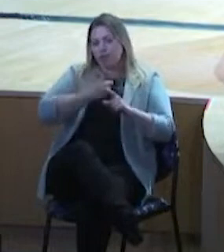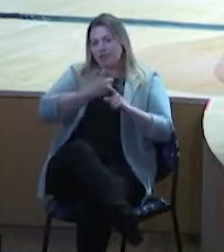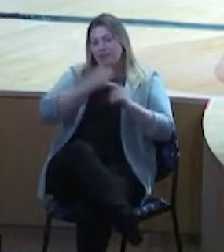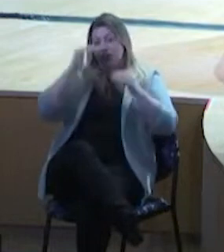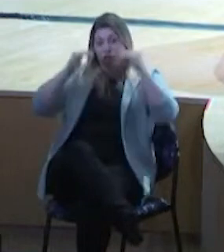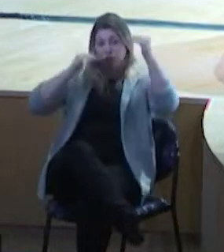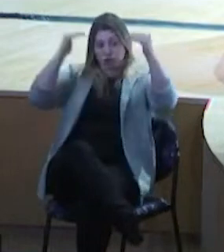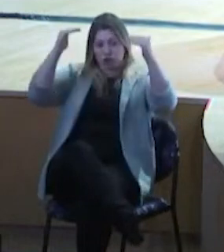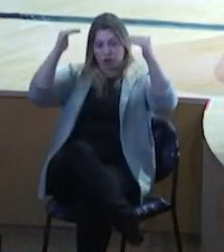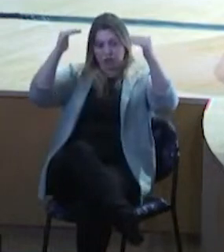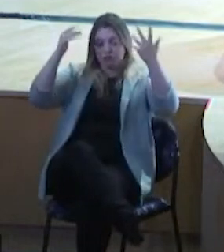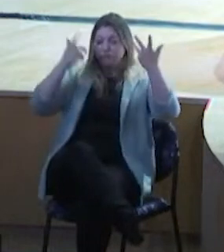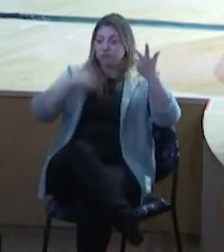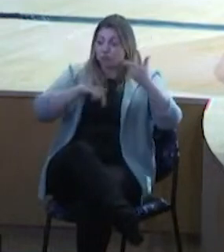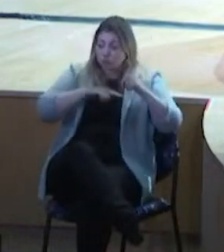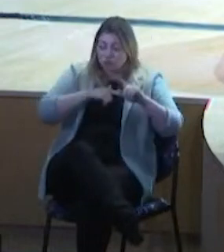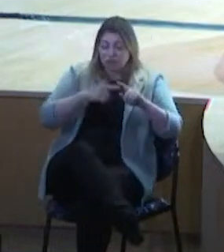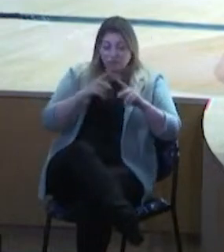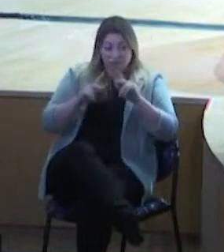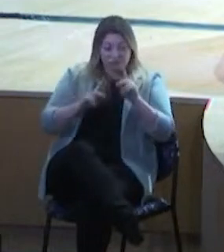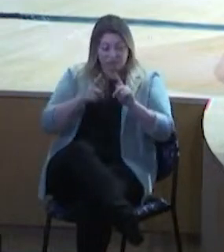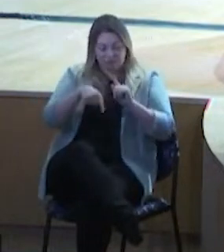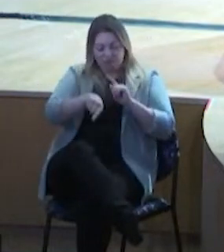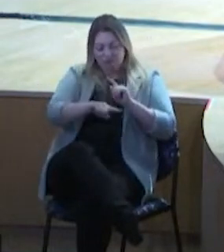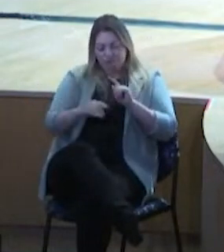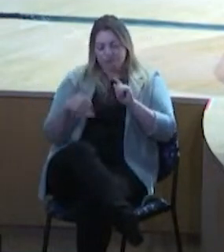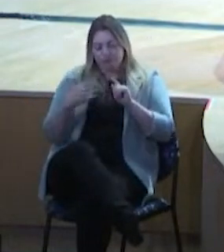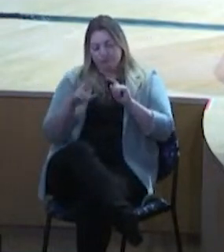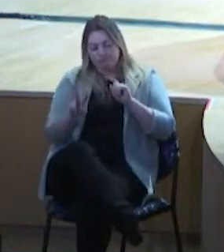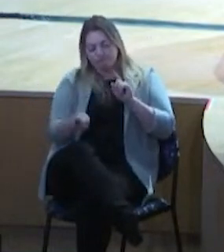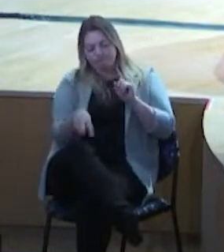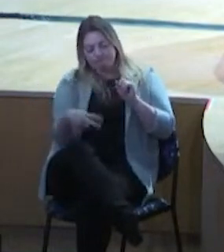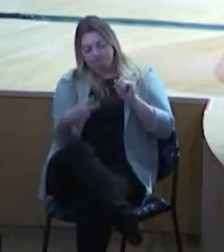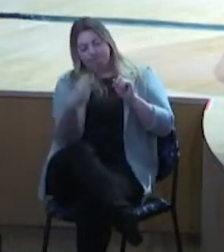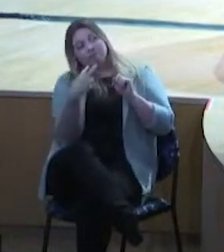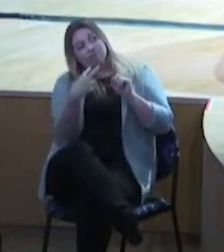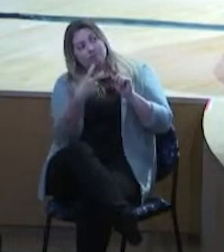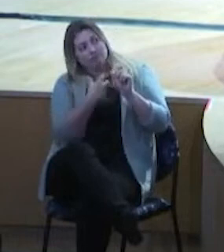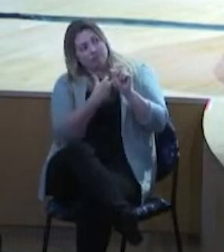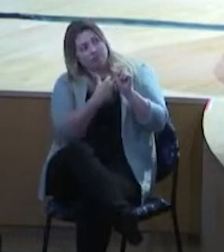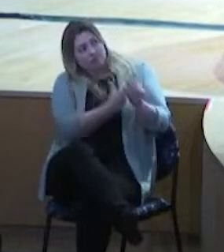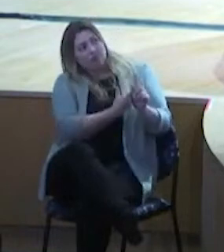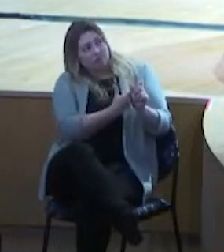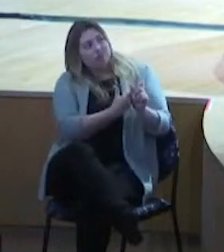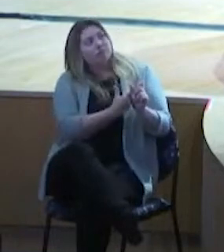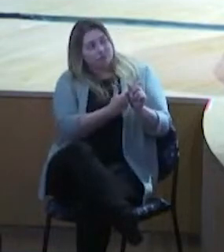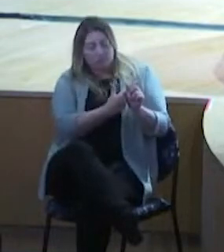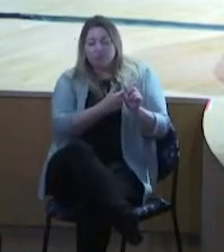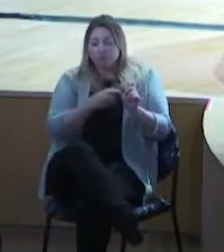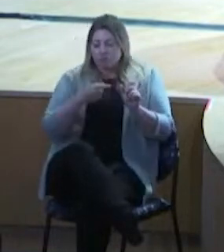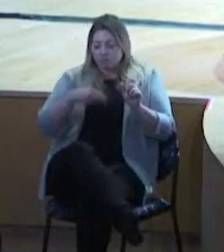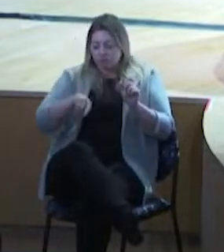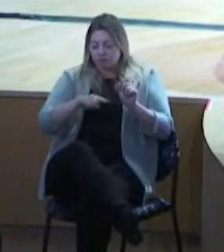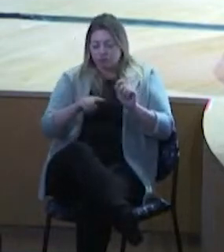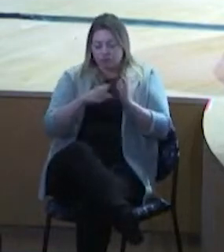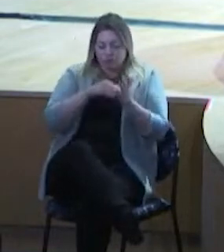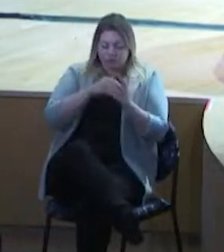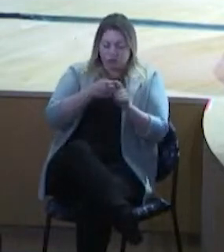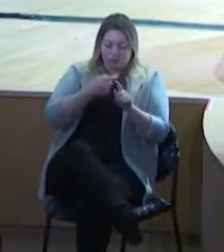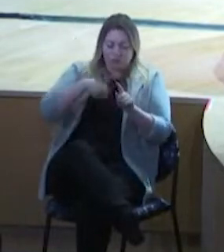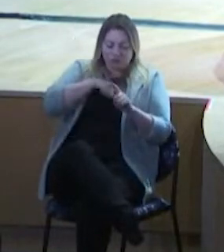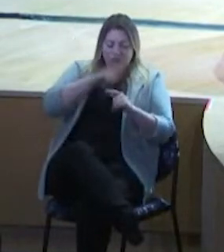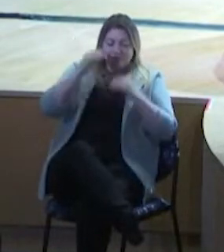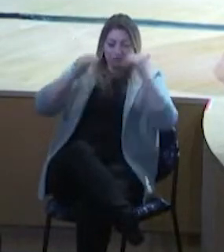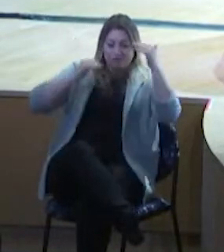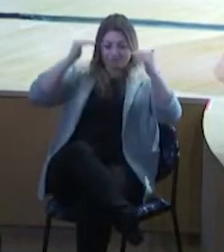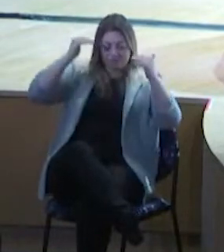because we're the ones that our young ones are looking towards and following, and learning from. And